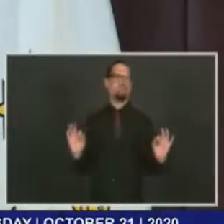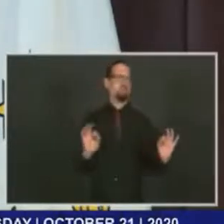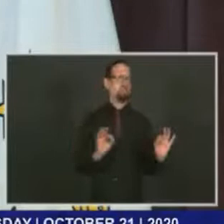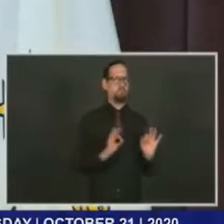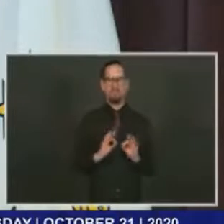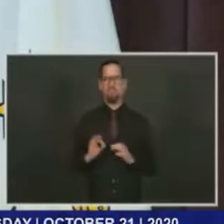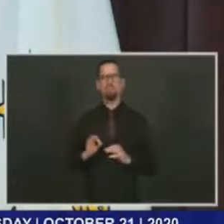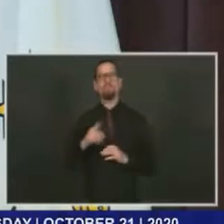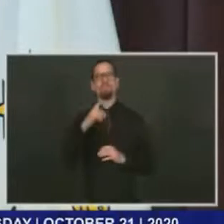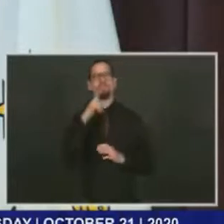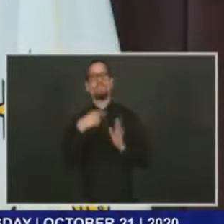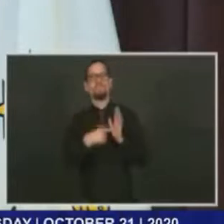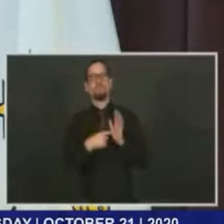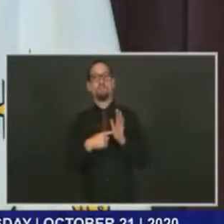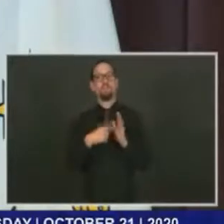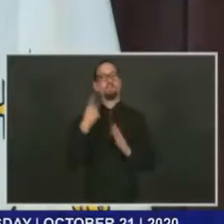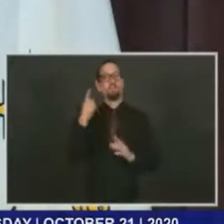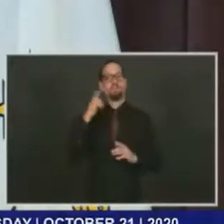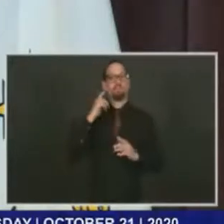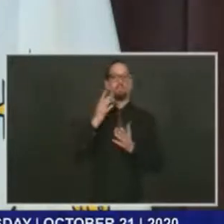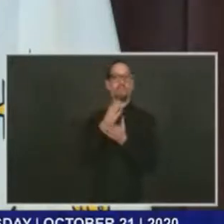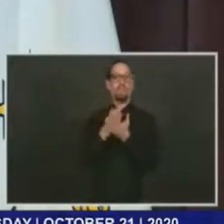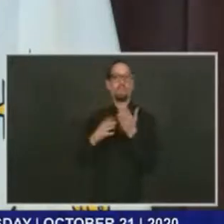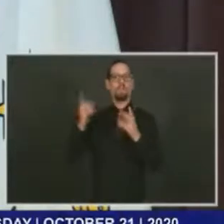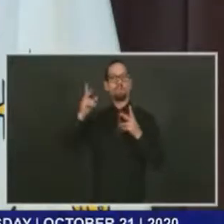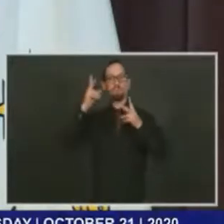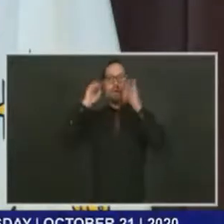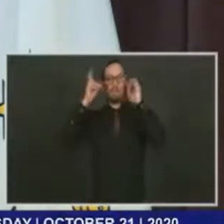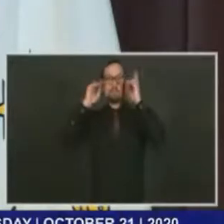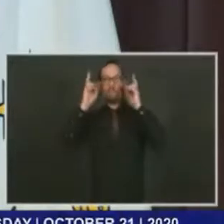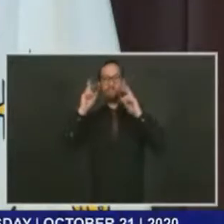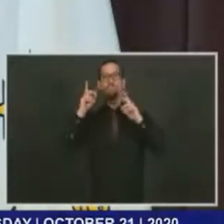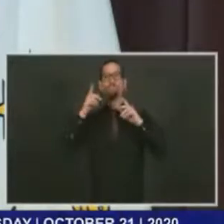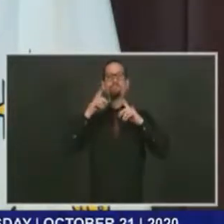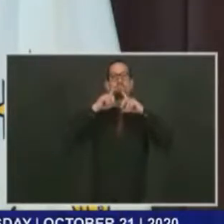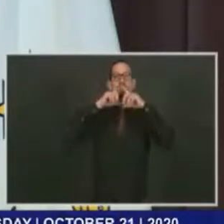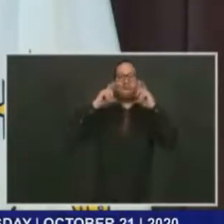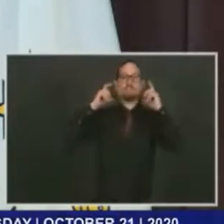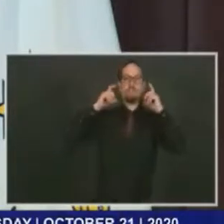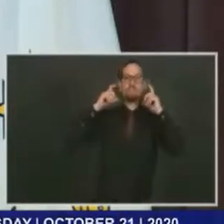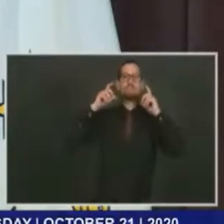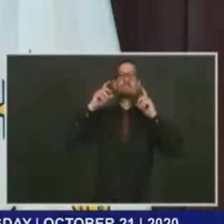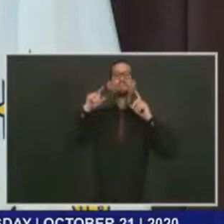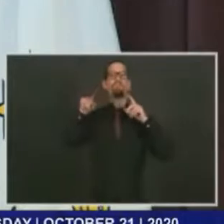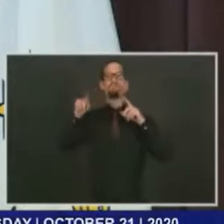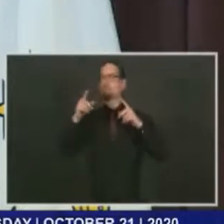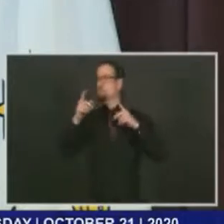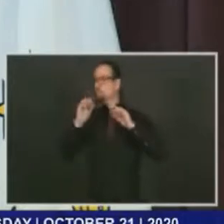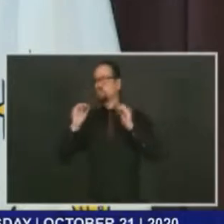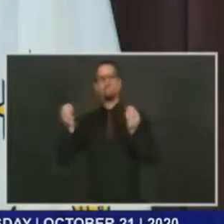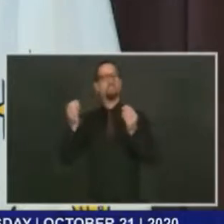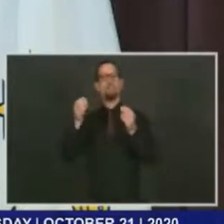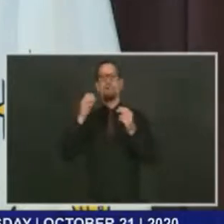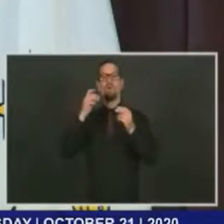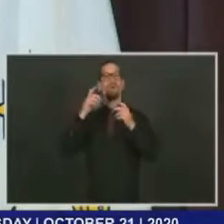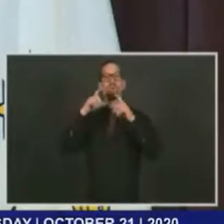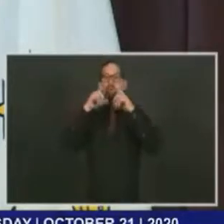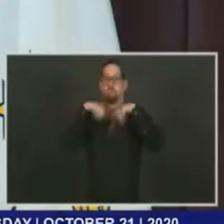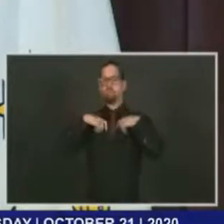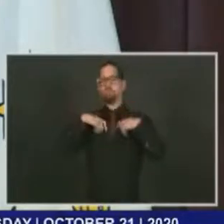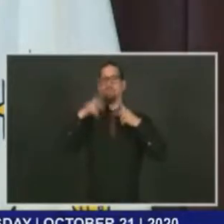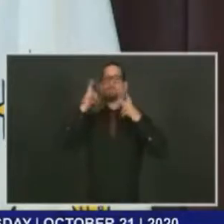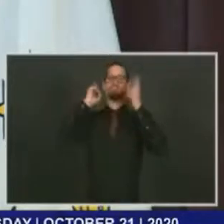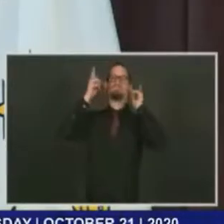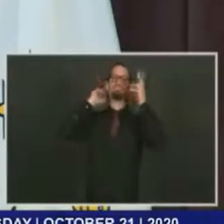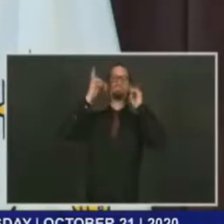are a barber, we are going to close you down until we can be sure that mask wearing is happening.